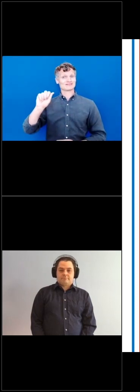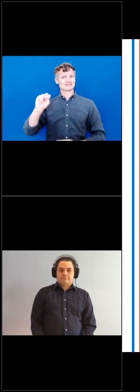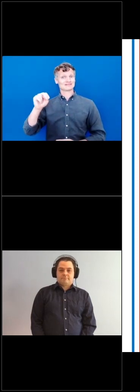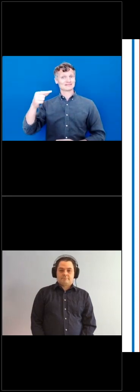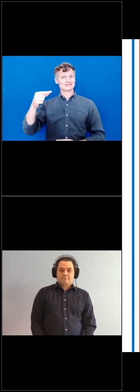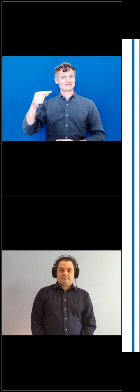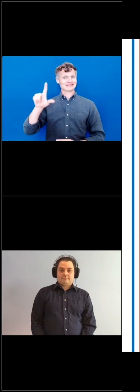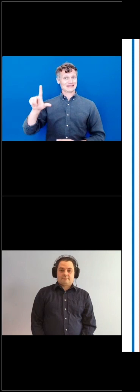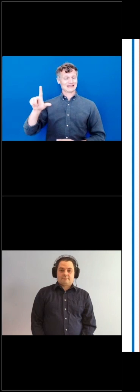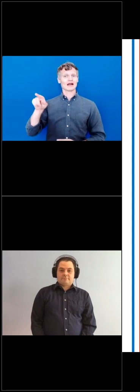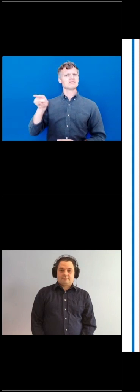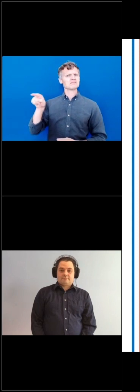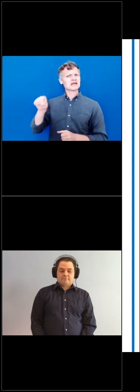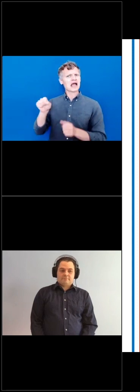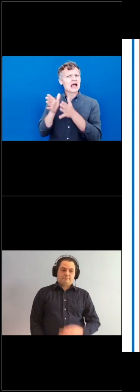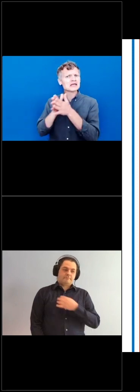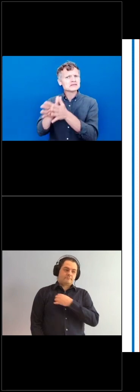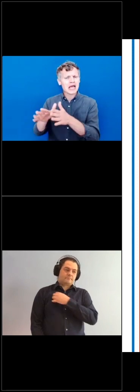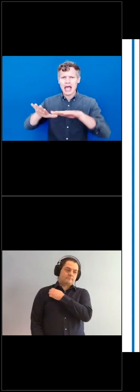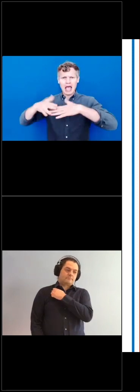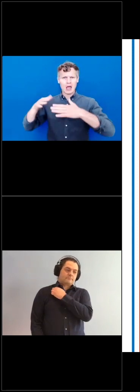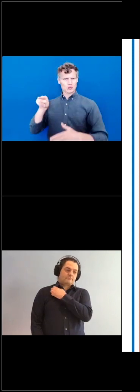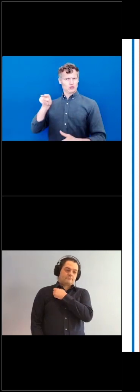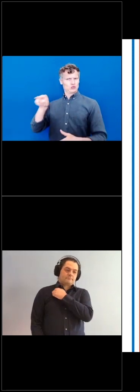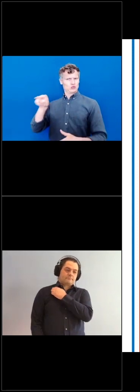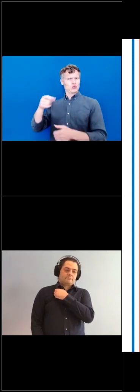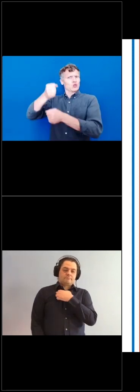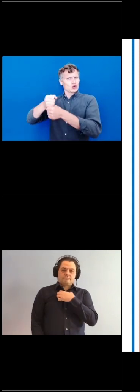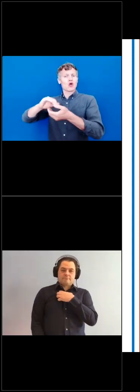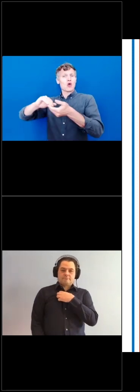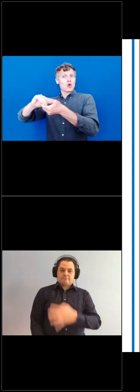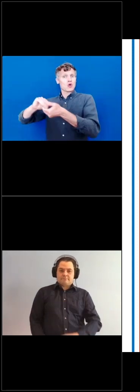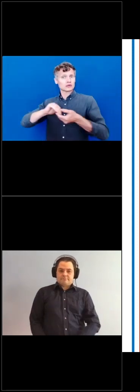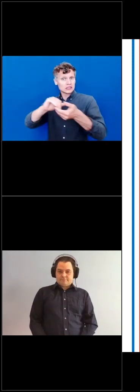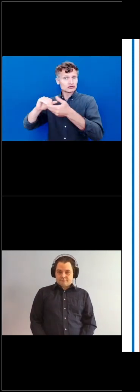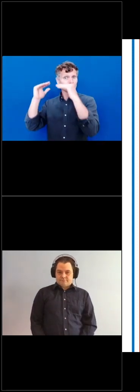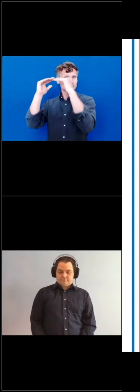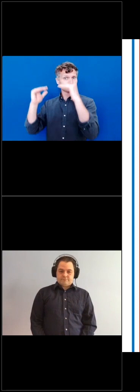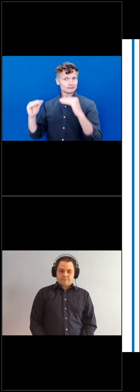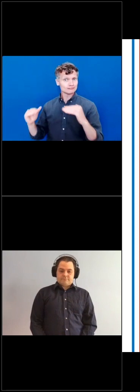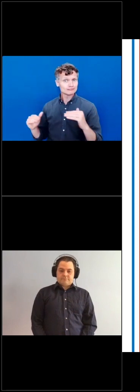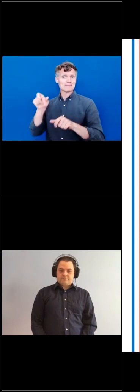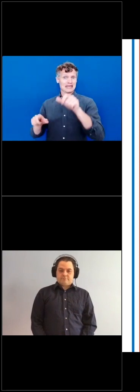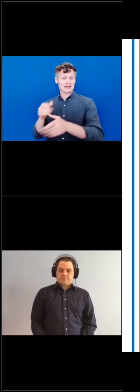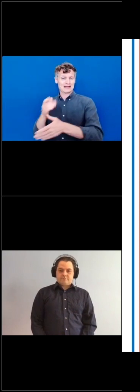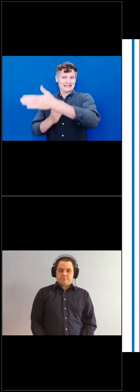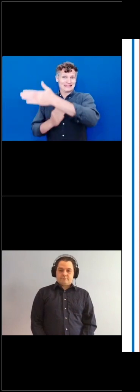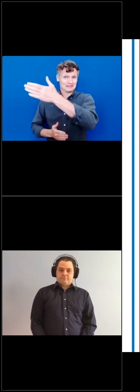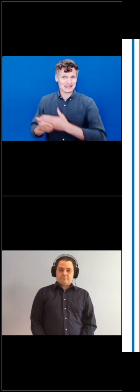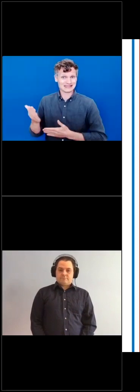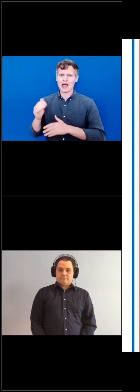you are working as an organization of persons with disabilities in Venezuela to influence the humanitarian